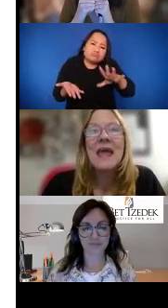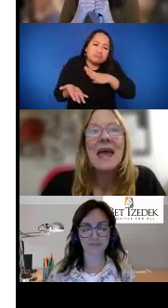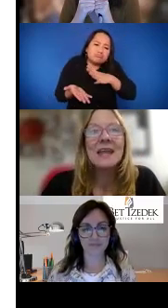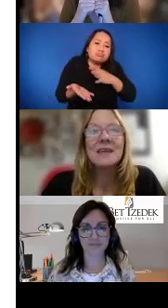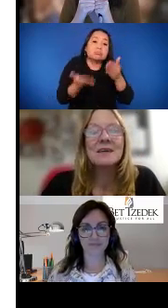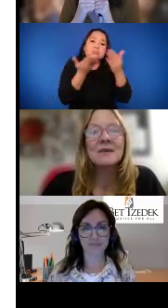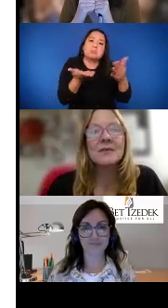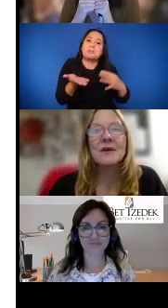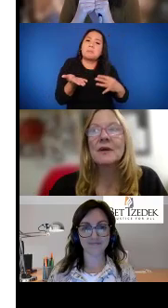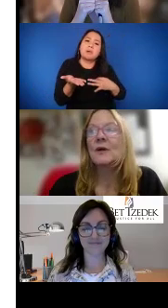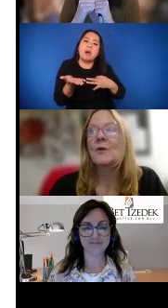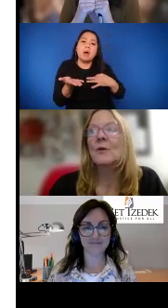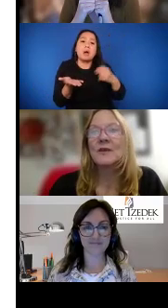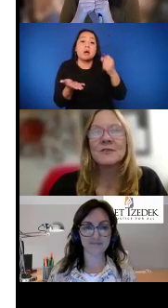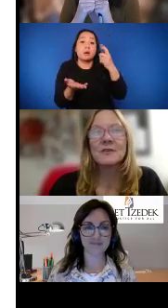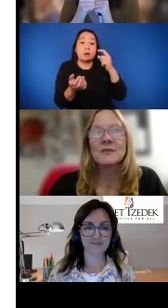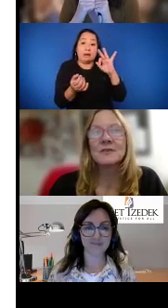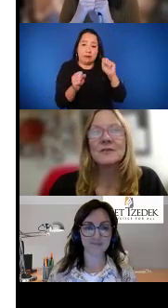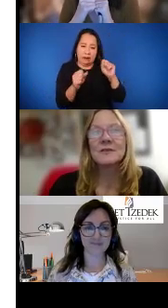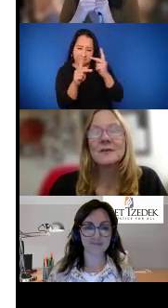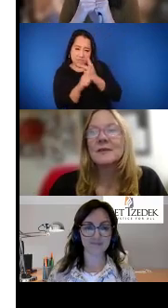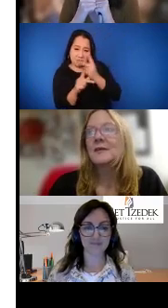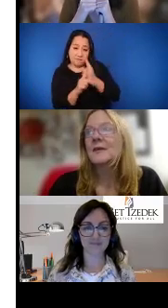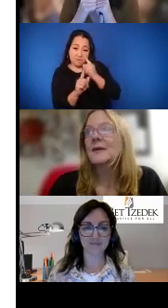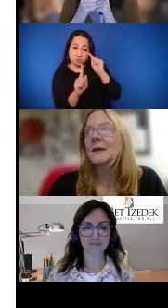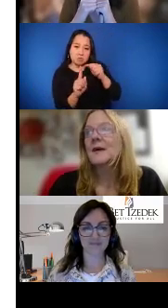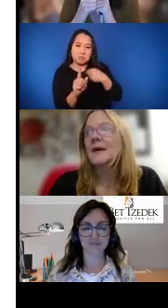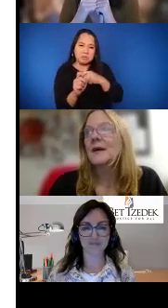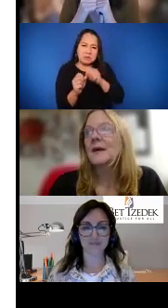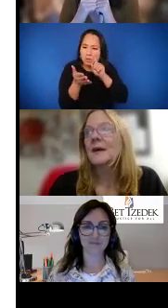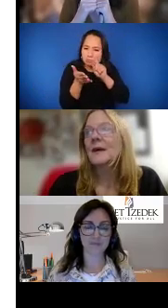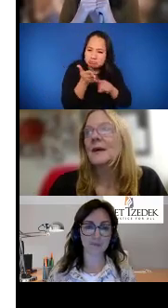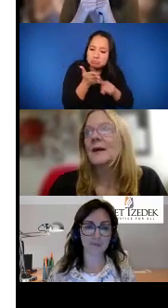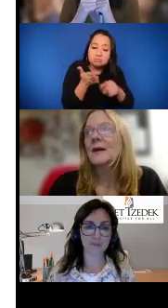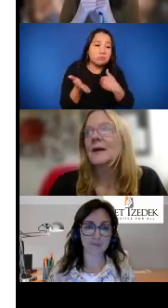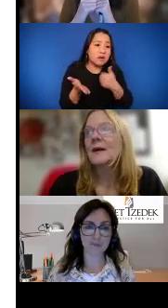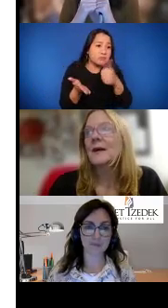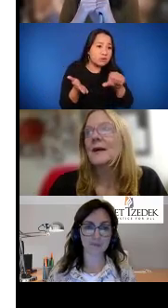that. Any other questions?